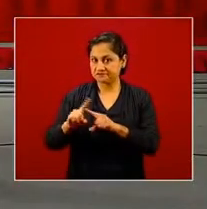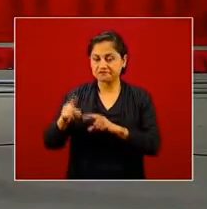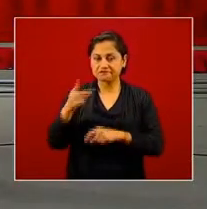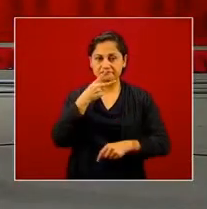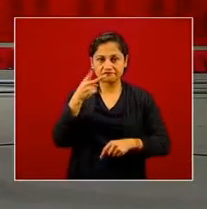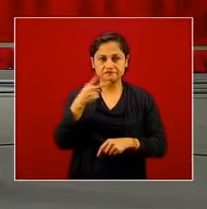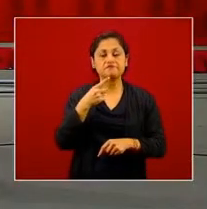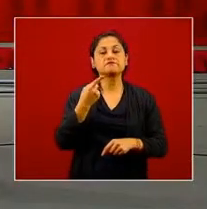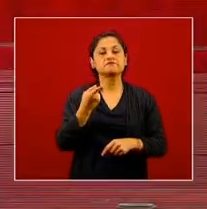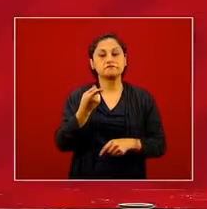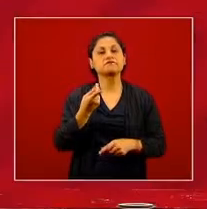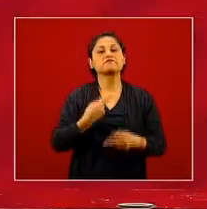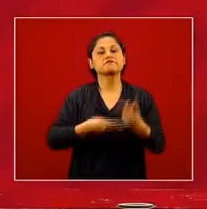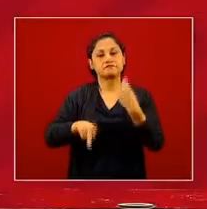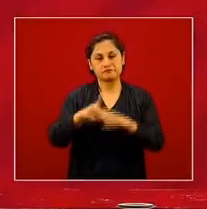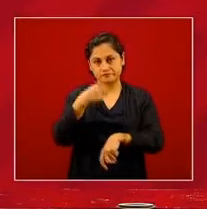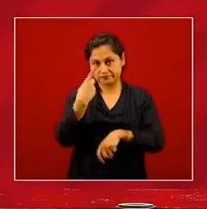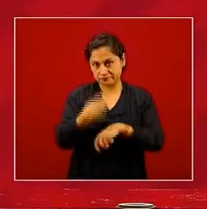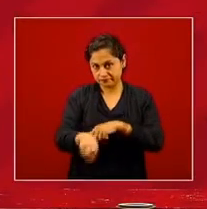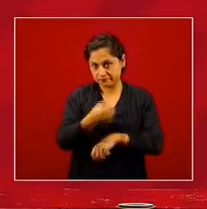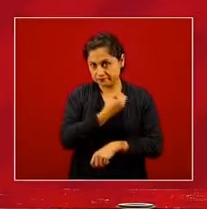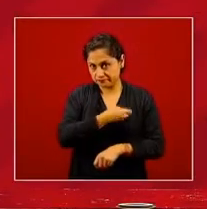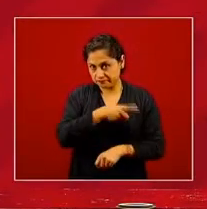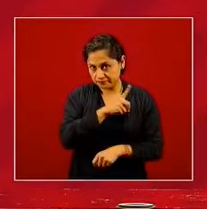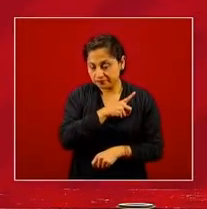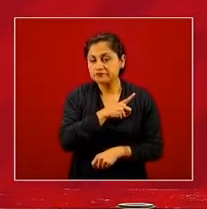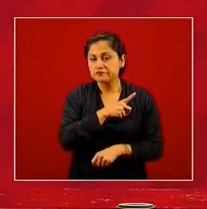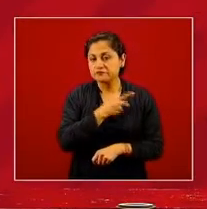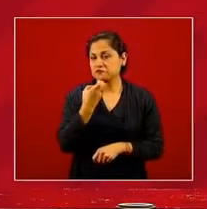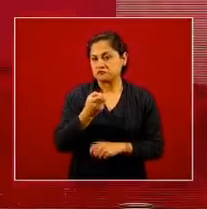using tobacco products may cause some